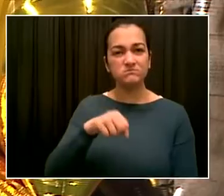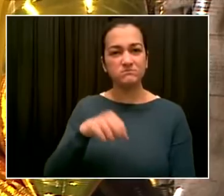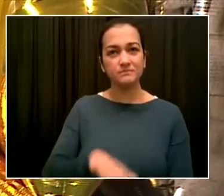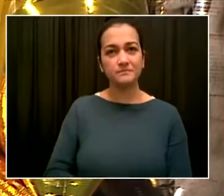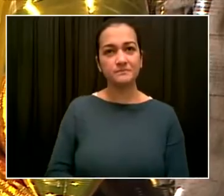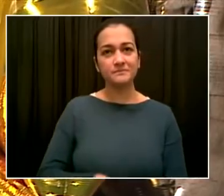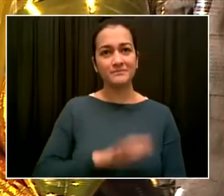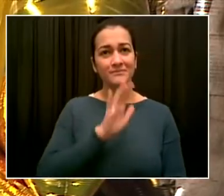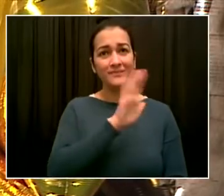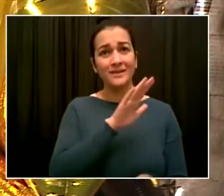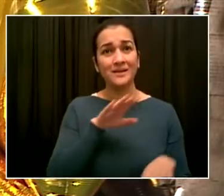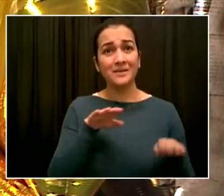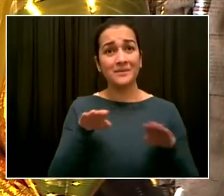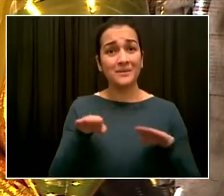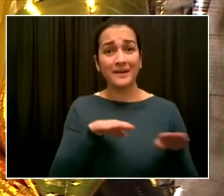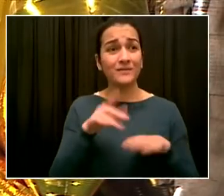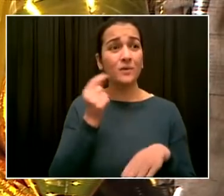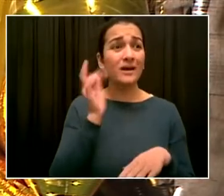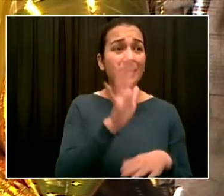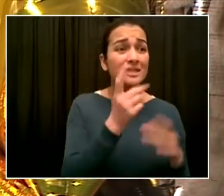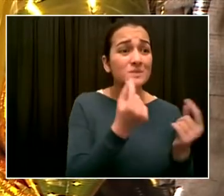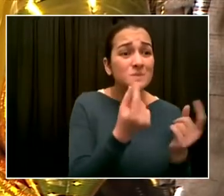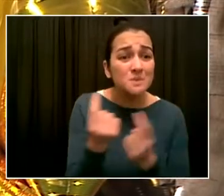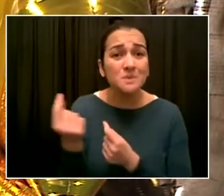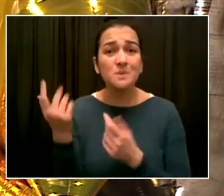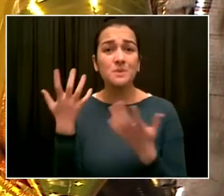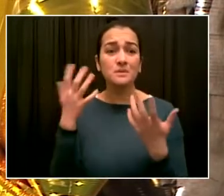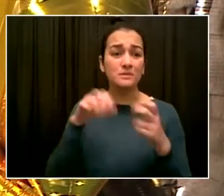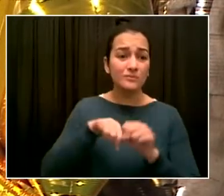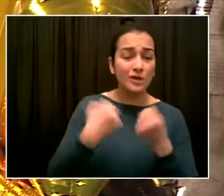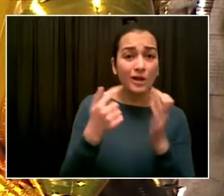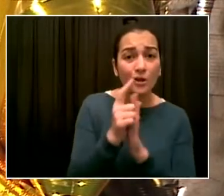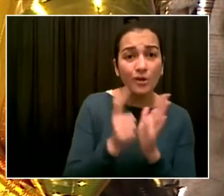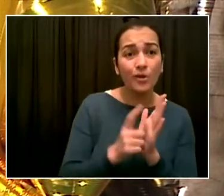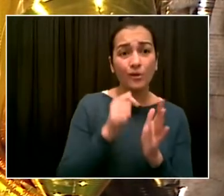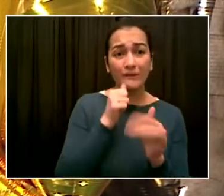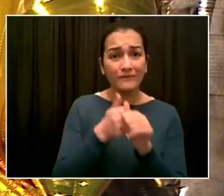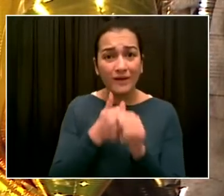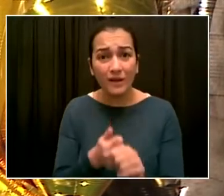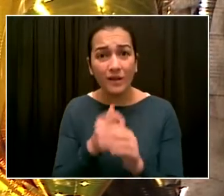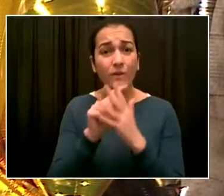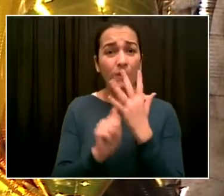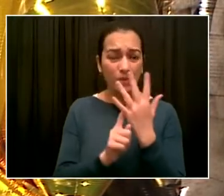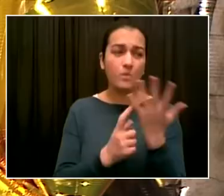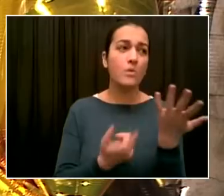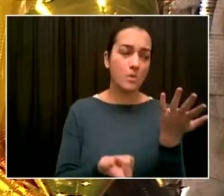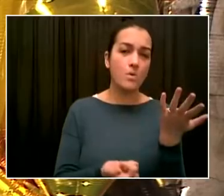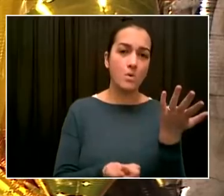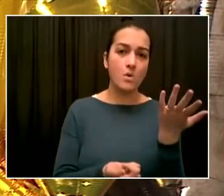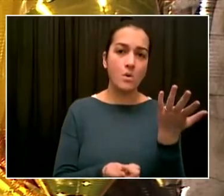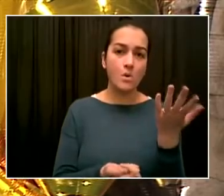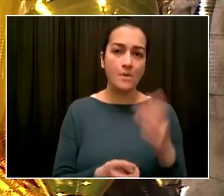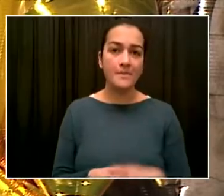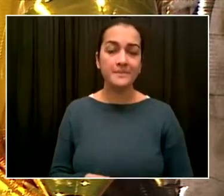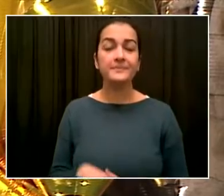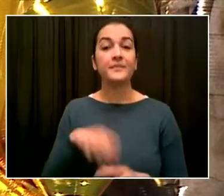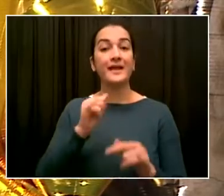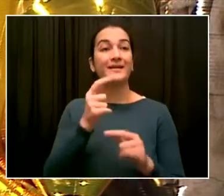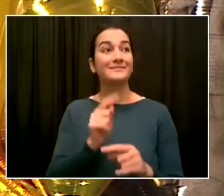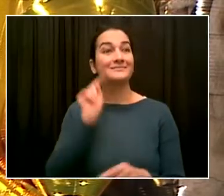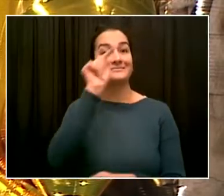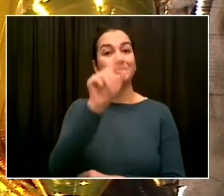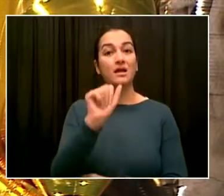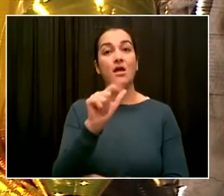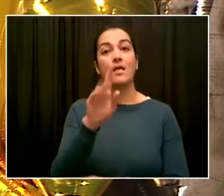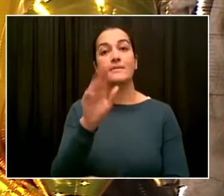now. So there needs to be accountability. It can't just be someone did all these things and nothing happens. Our